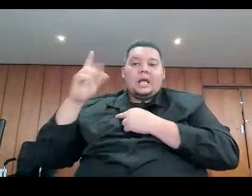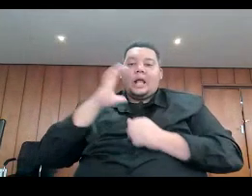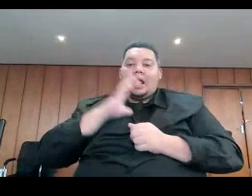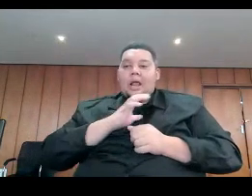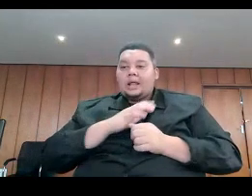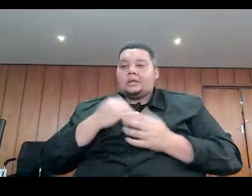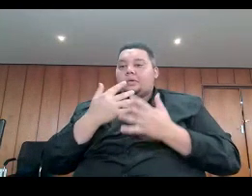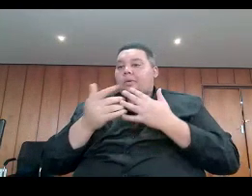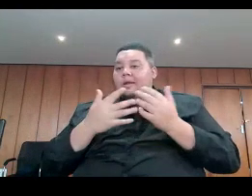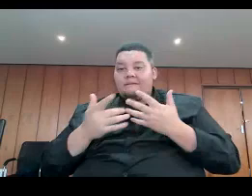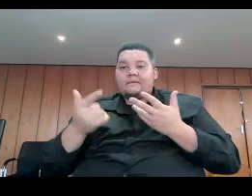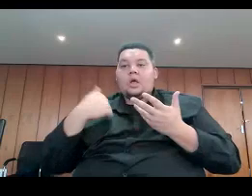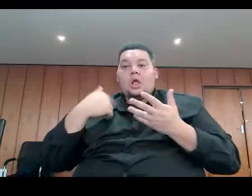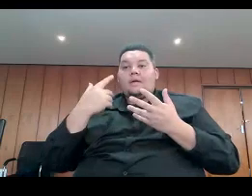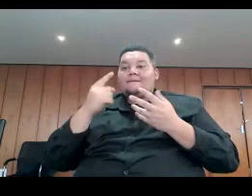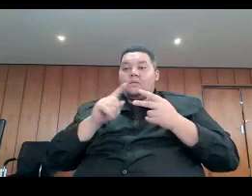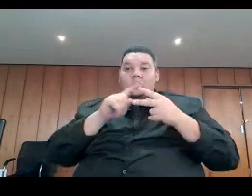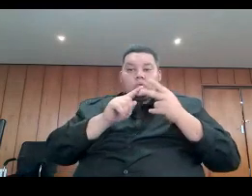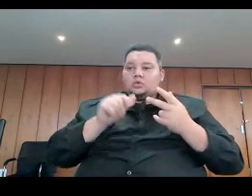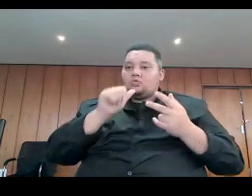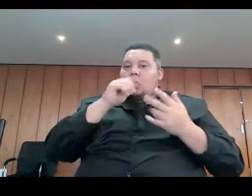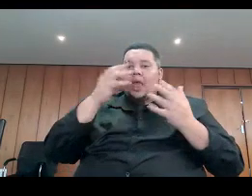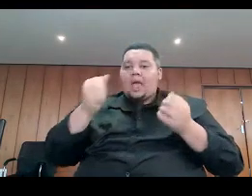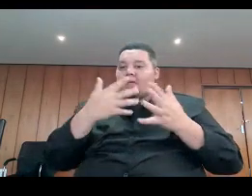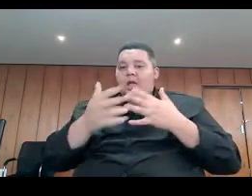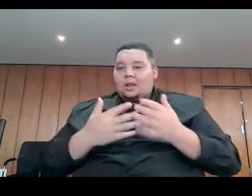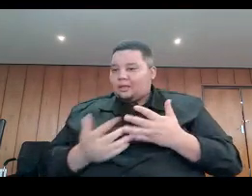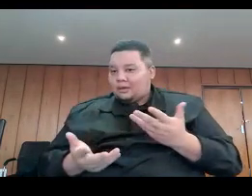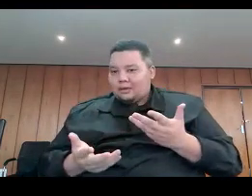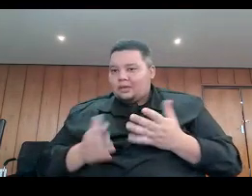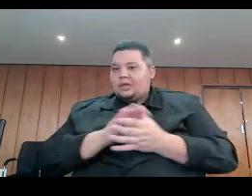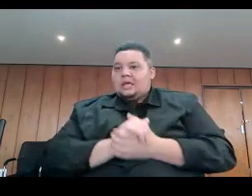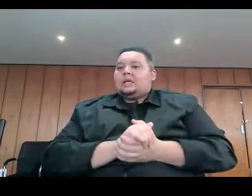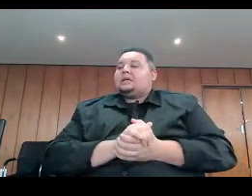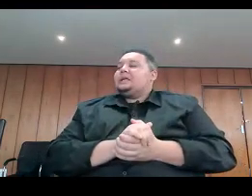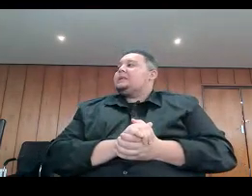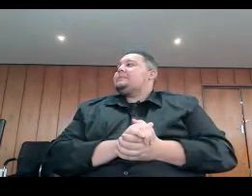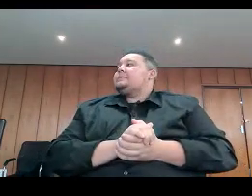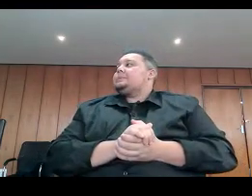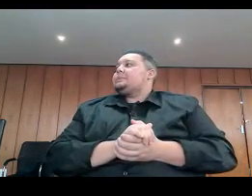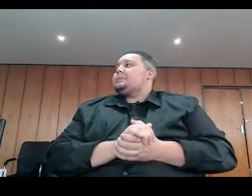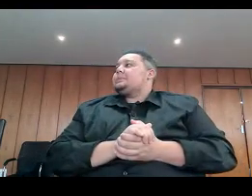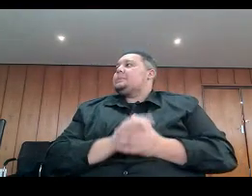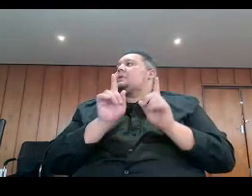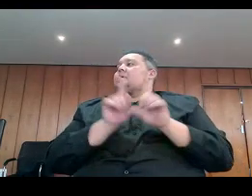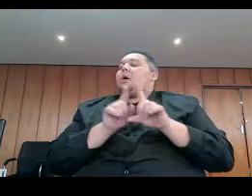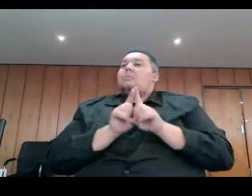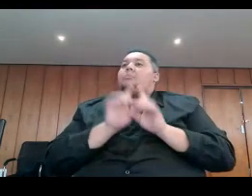on, except for 2, they don't have any. So that is